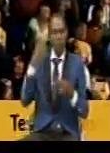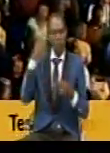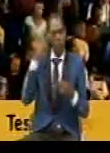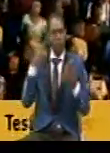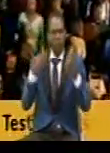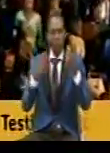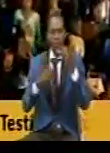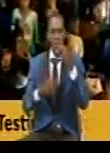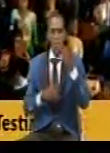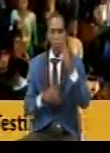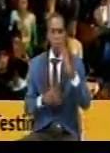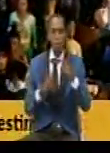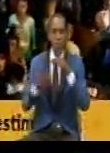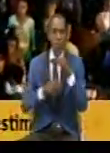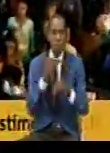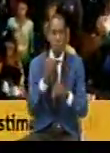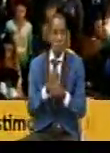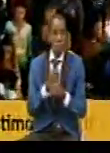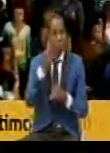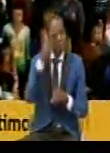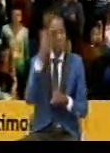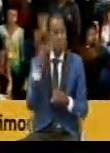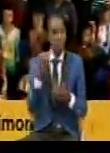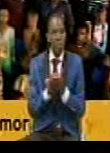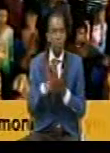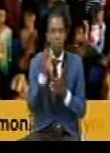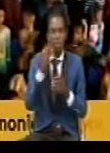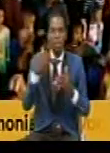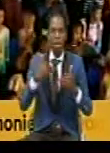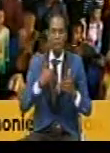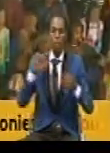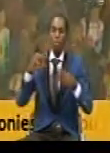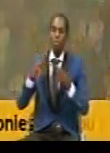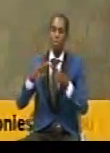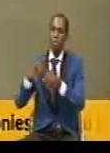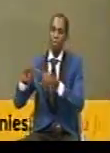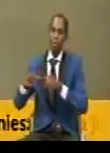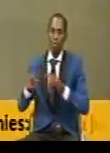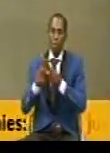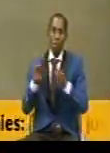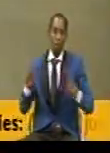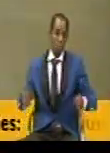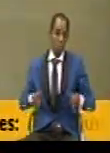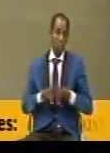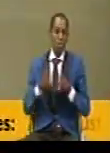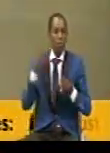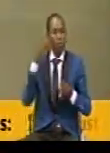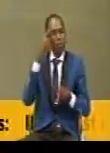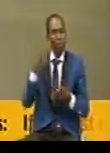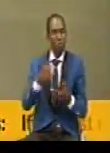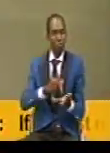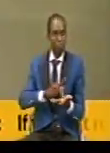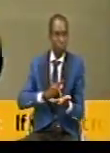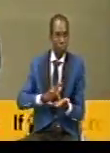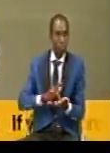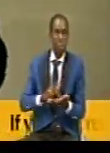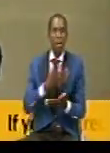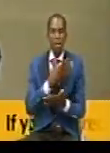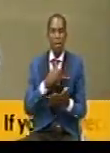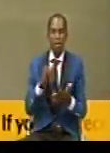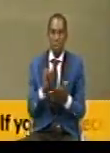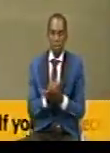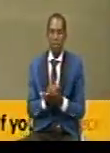Right-sided lower abdominal pain for 14 years. And because of that, she has gone to a lot of places for